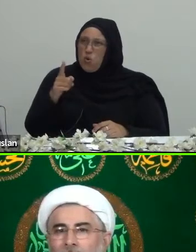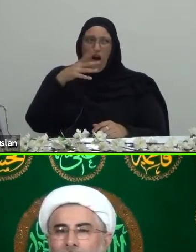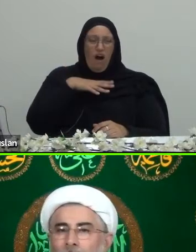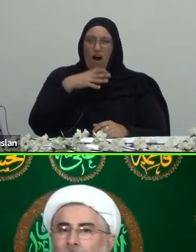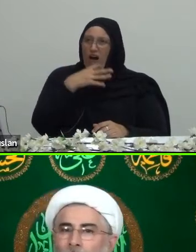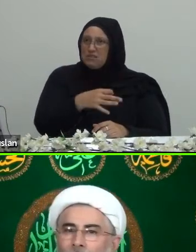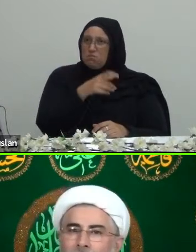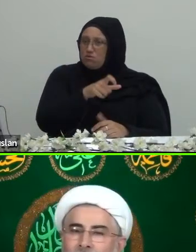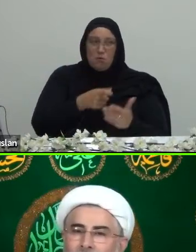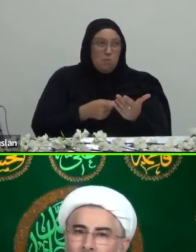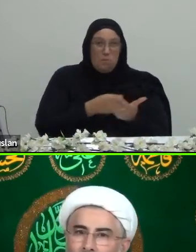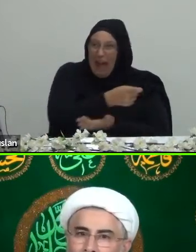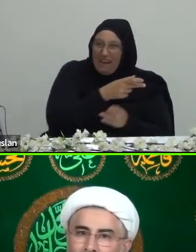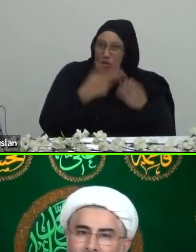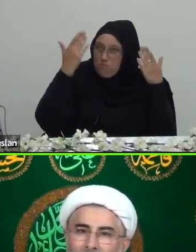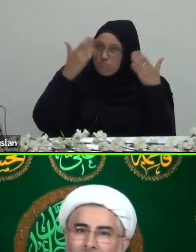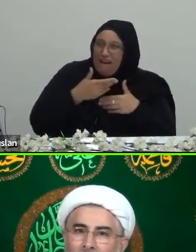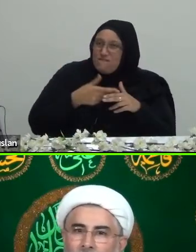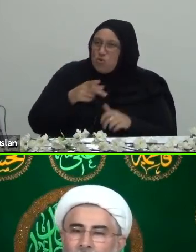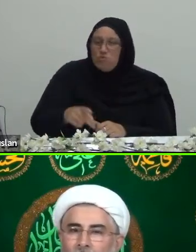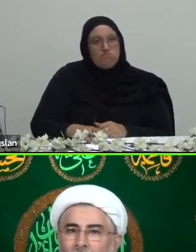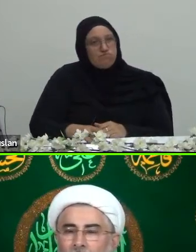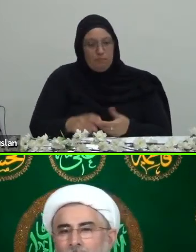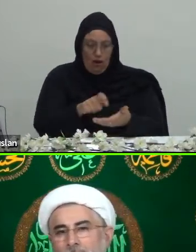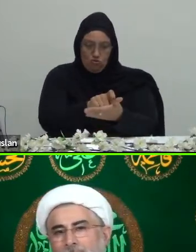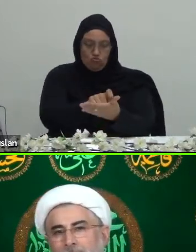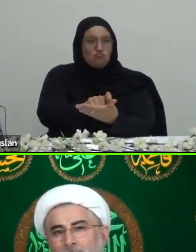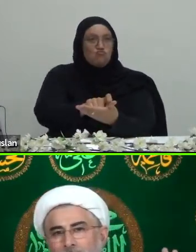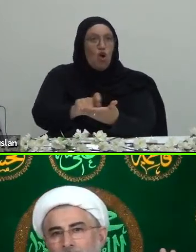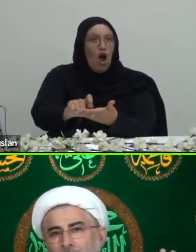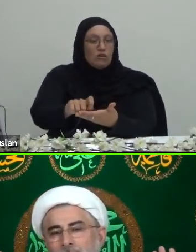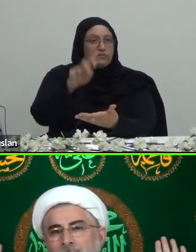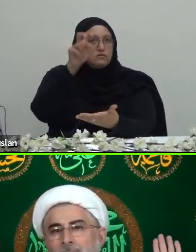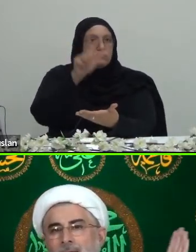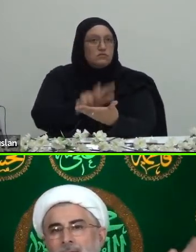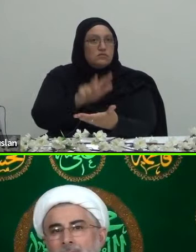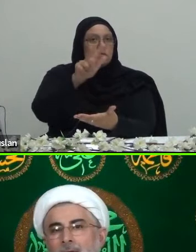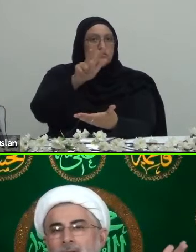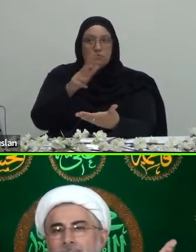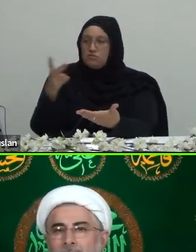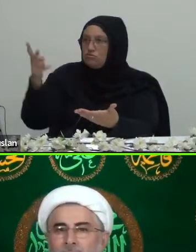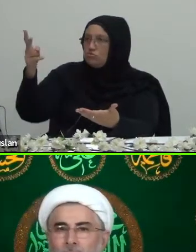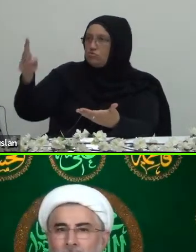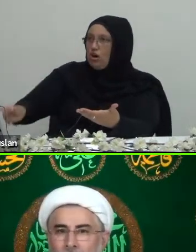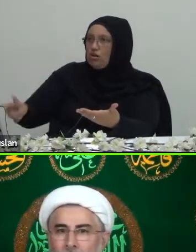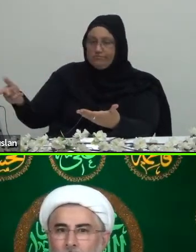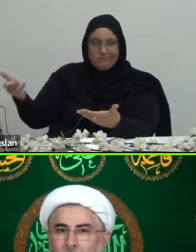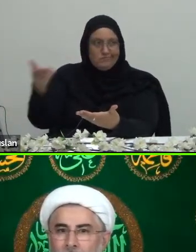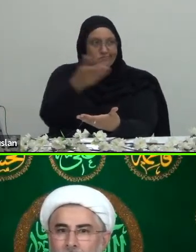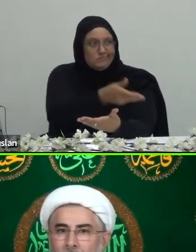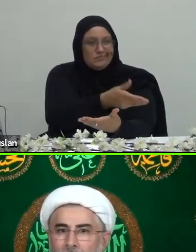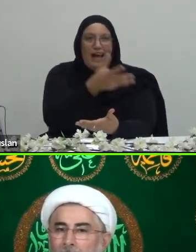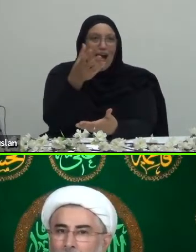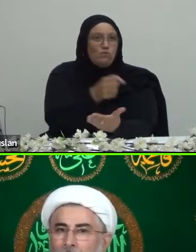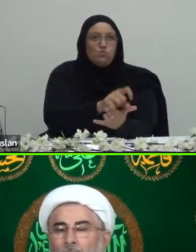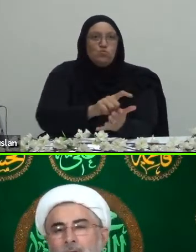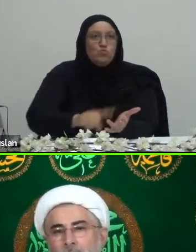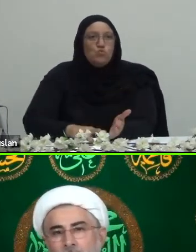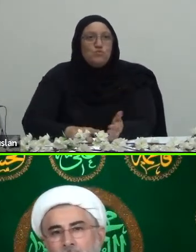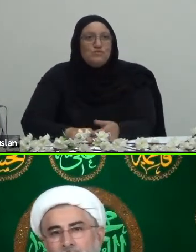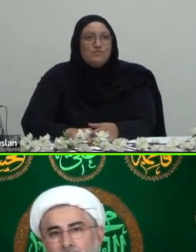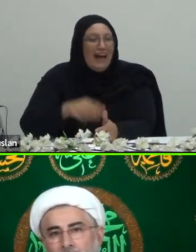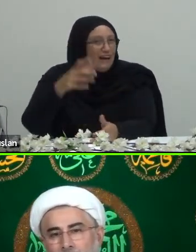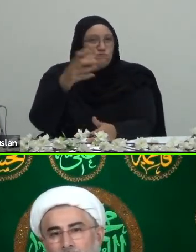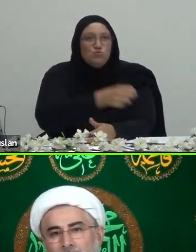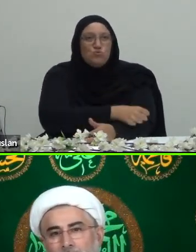So, but once they write it and it's finalized and I die, the heirs, they have to execute it. Otherwise,